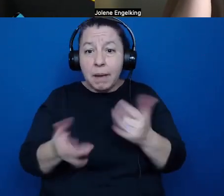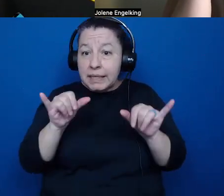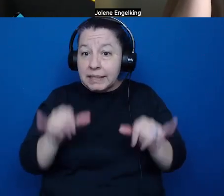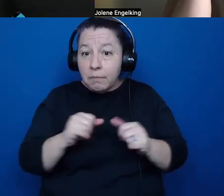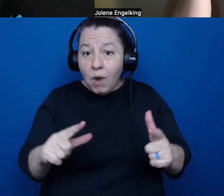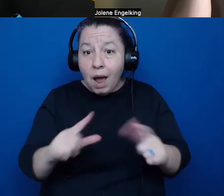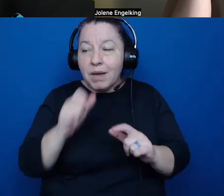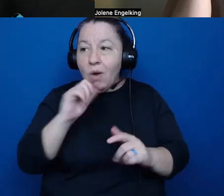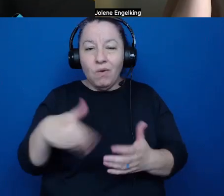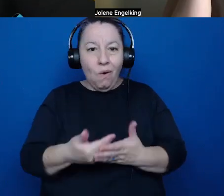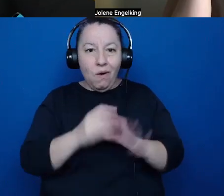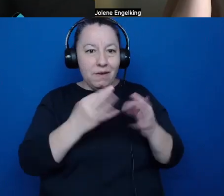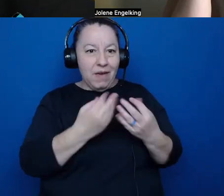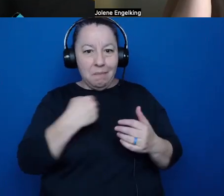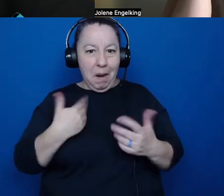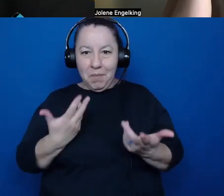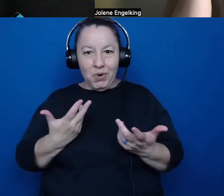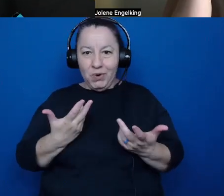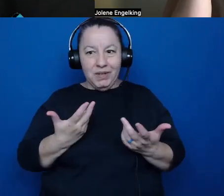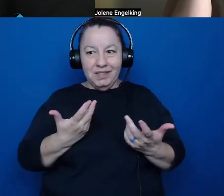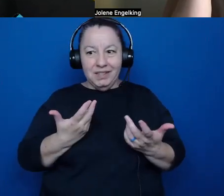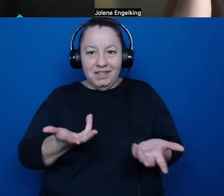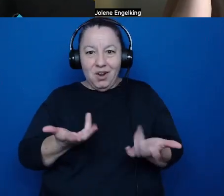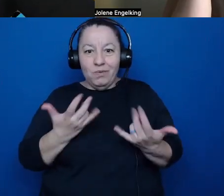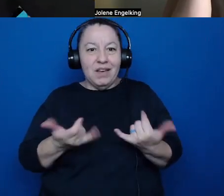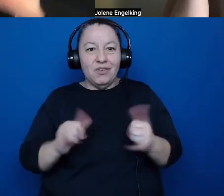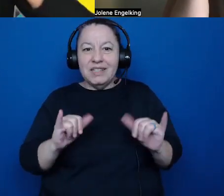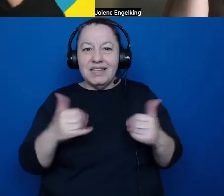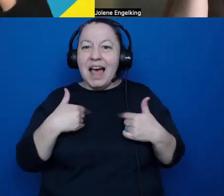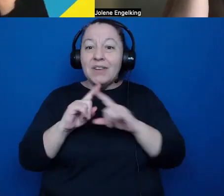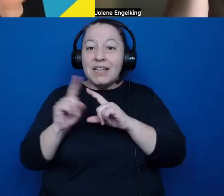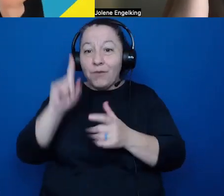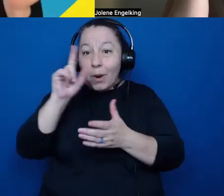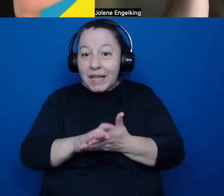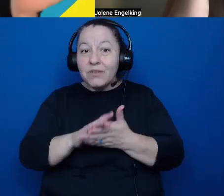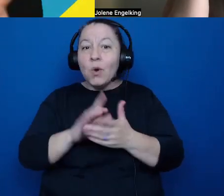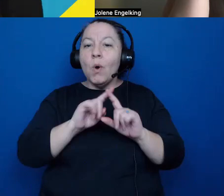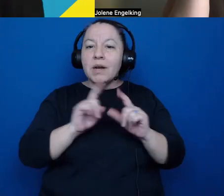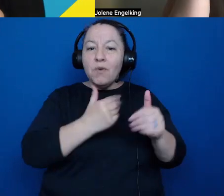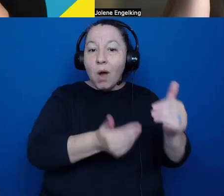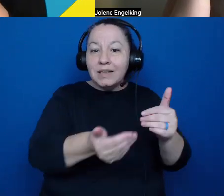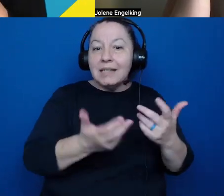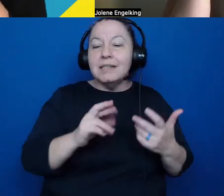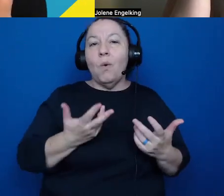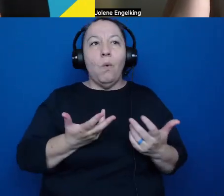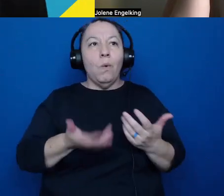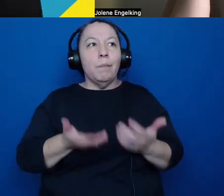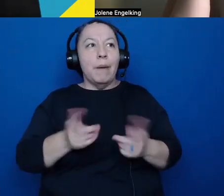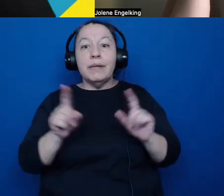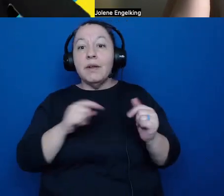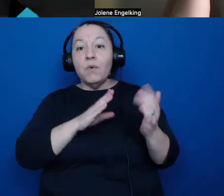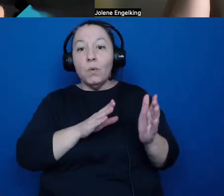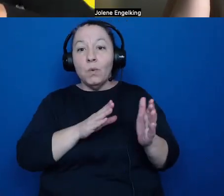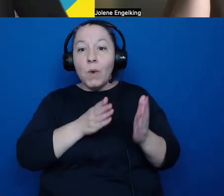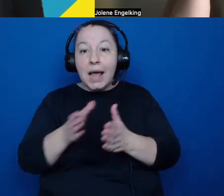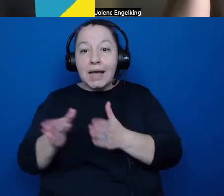even though they do belong to the same tribe, they could still have, I don't want to say like different beliefs, but different processes, or maybe just different ways they practice their